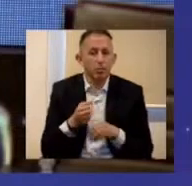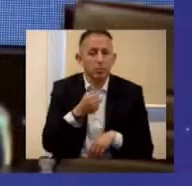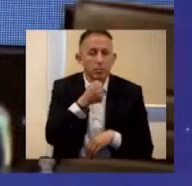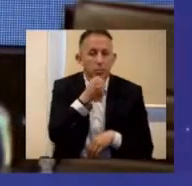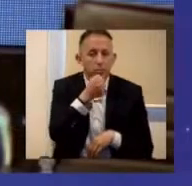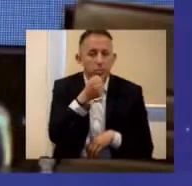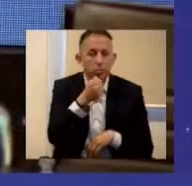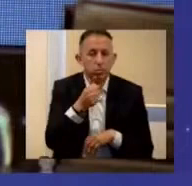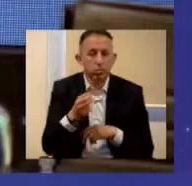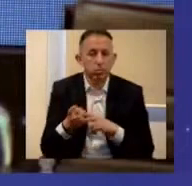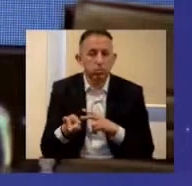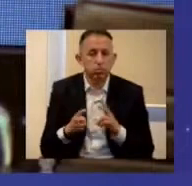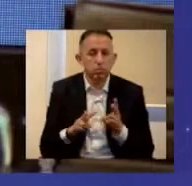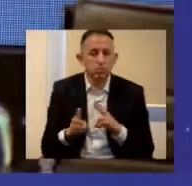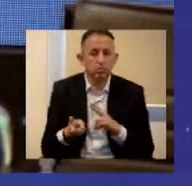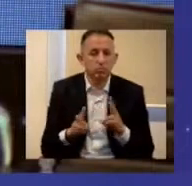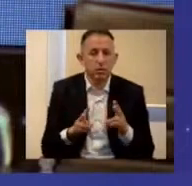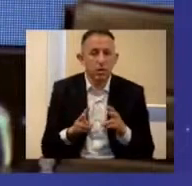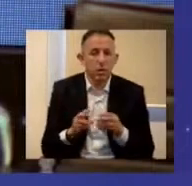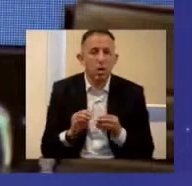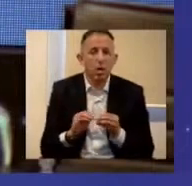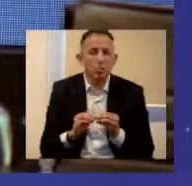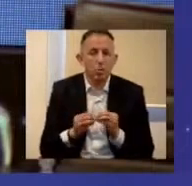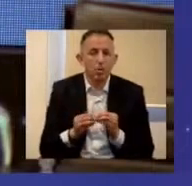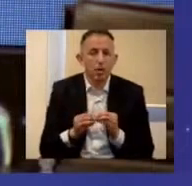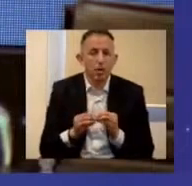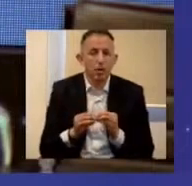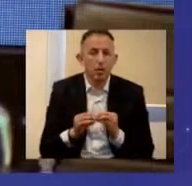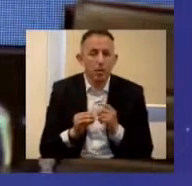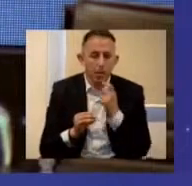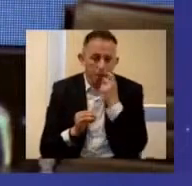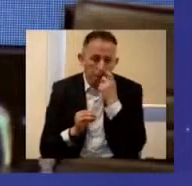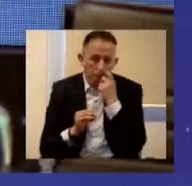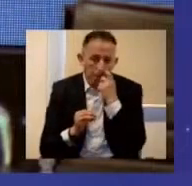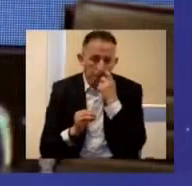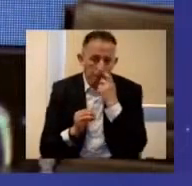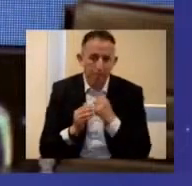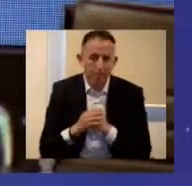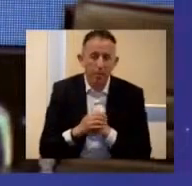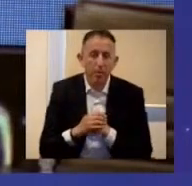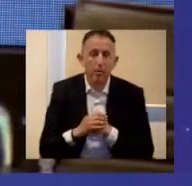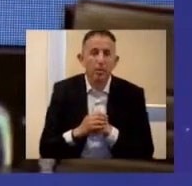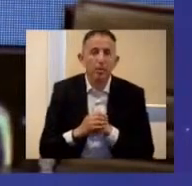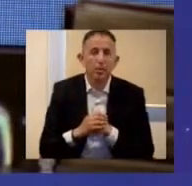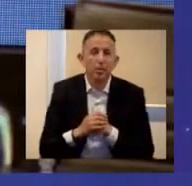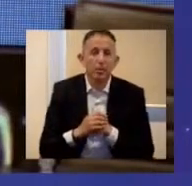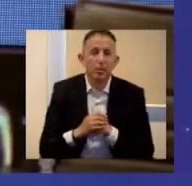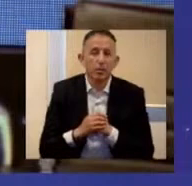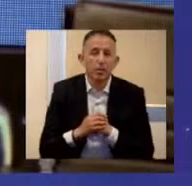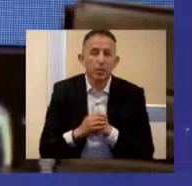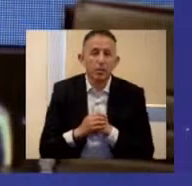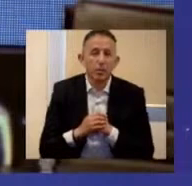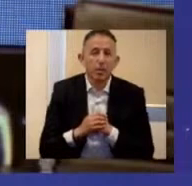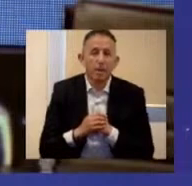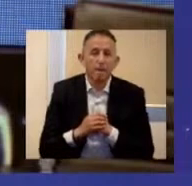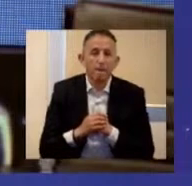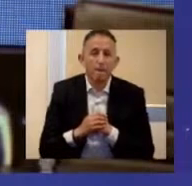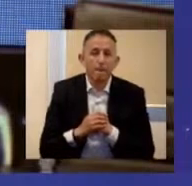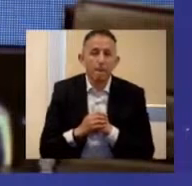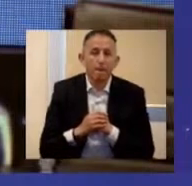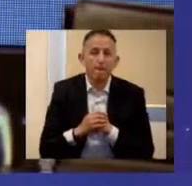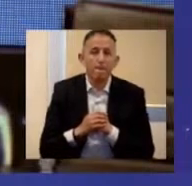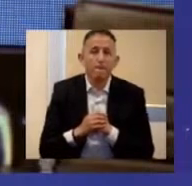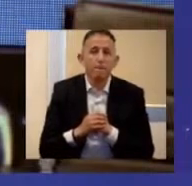knowledge representation, reasoning, planning, and learning of skills and models of behaviors. He co-authored over 200